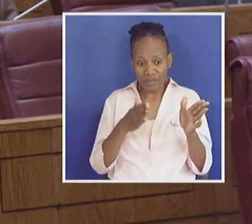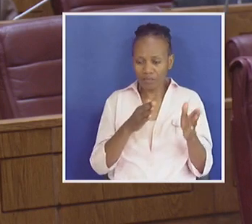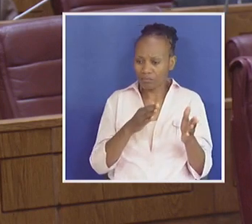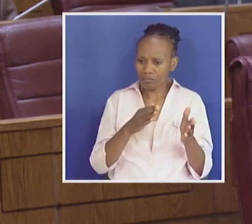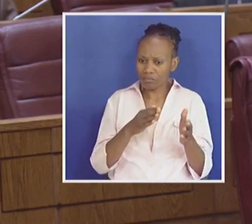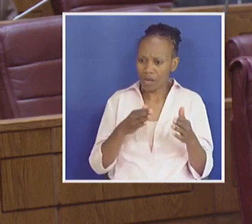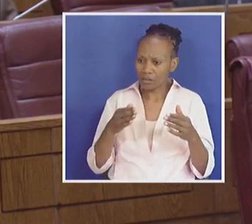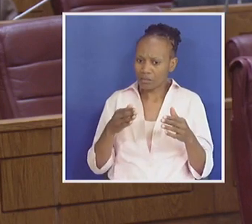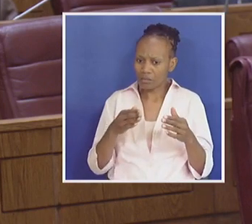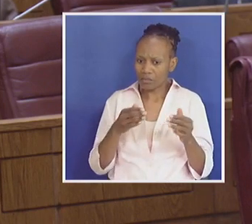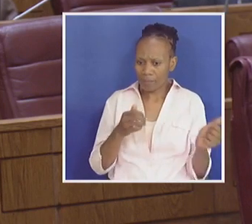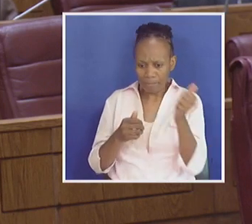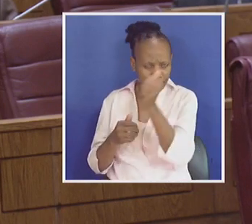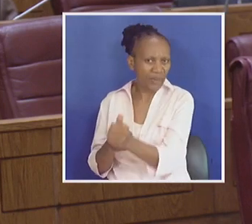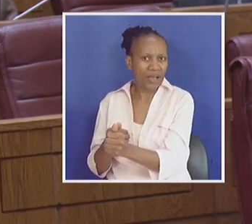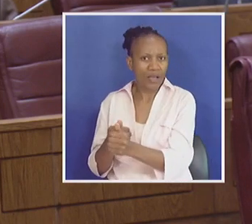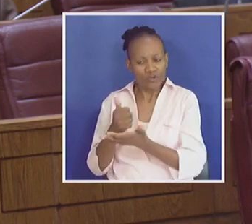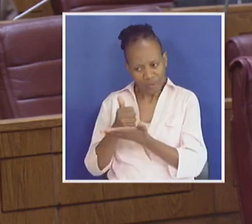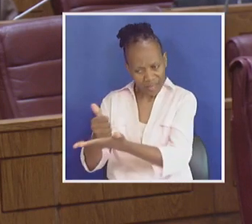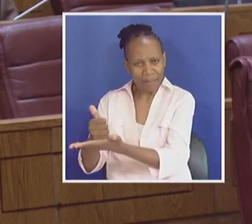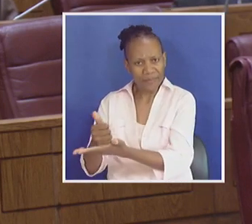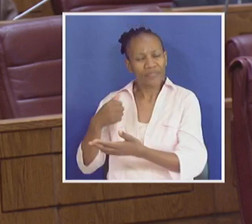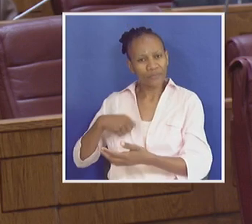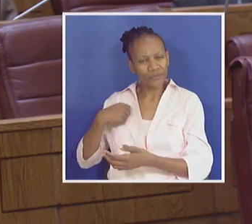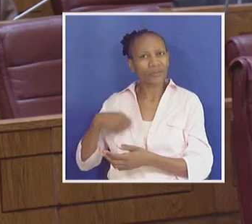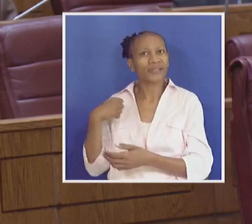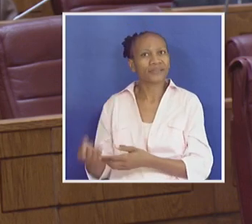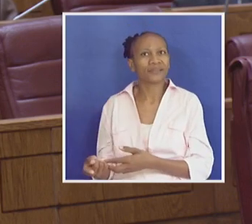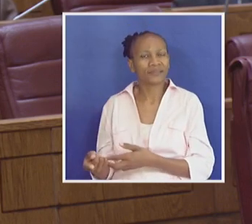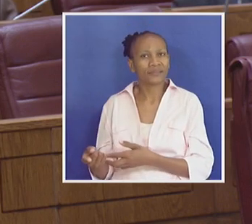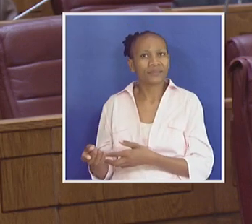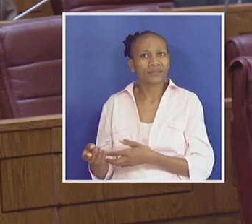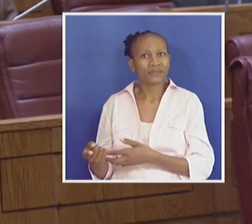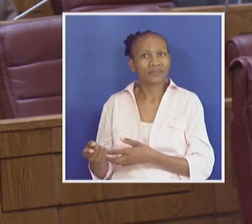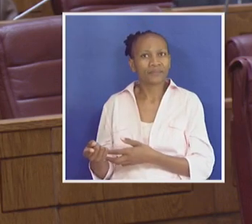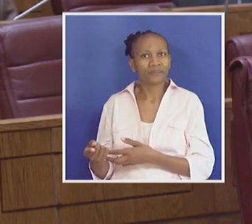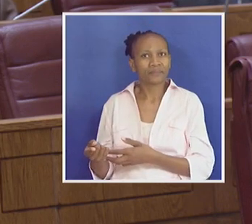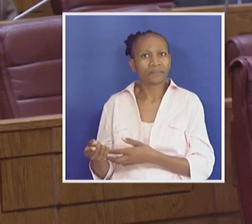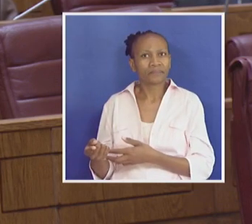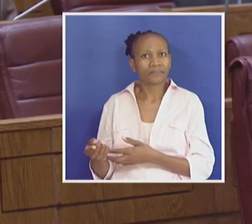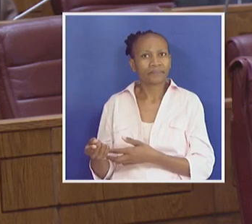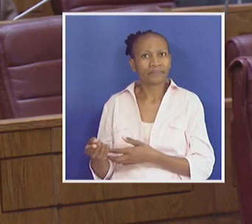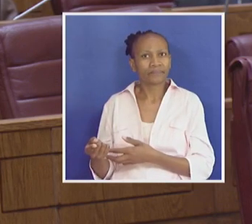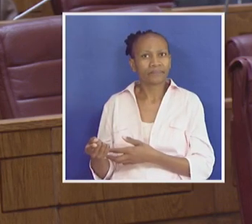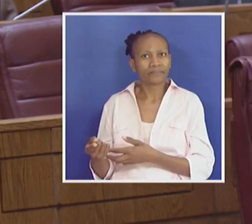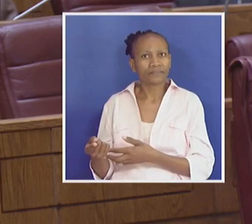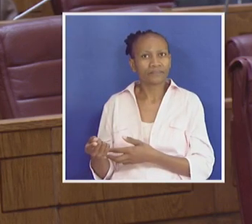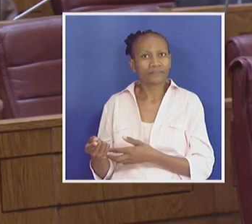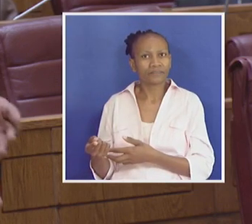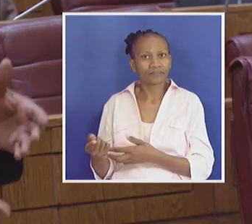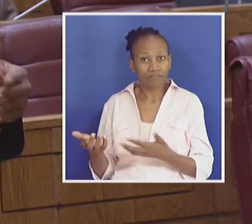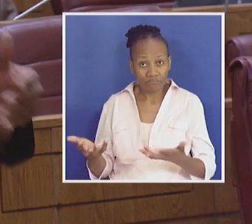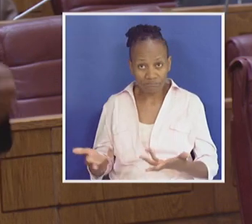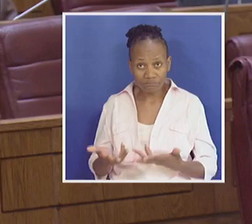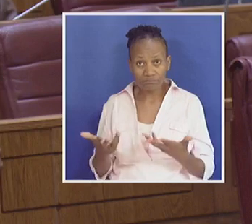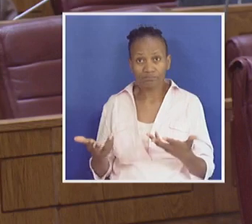and instituted a Section 139B. It was supported by this House. And